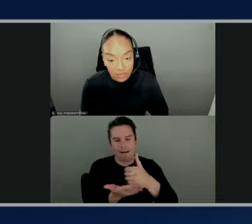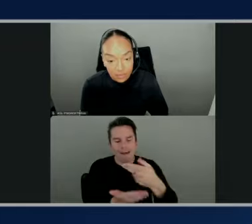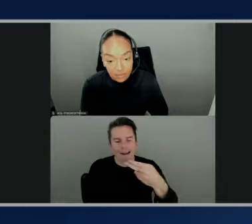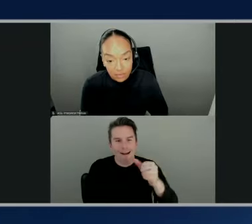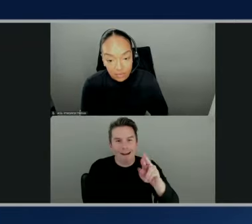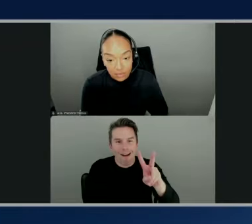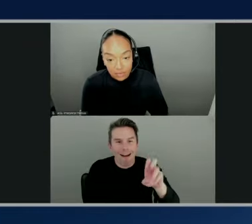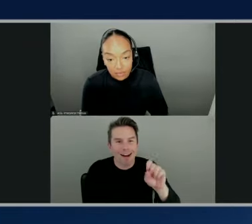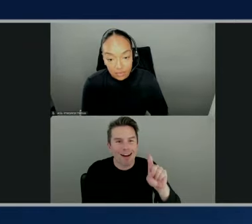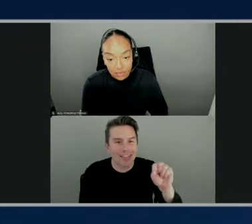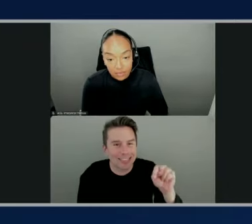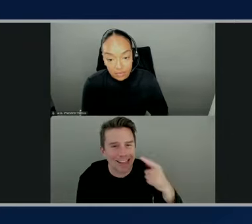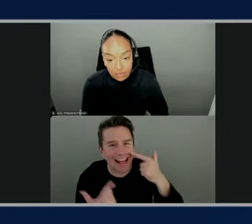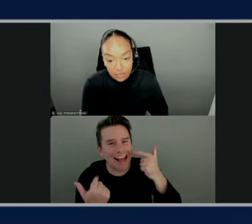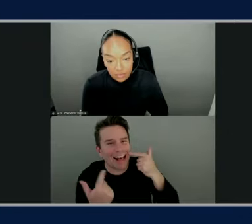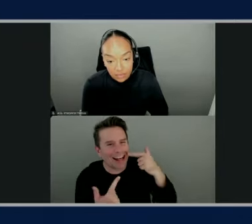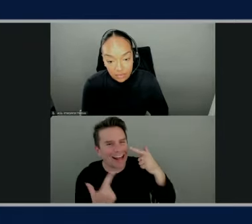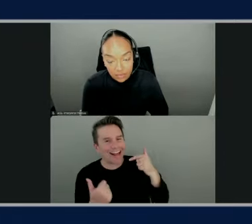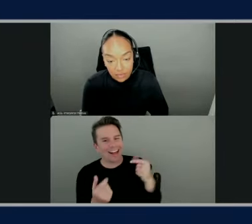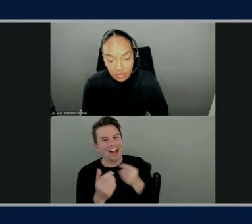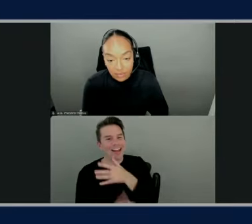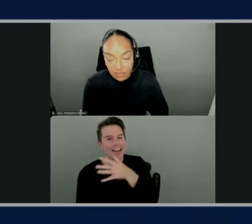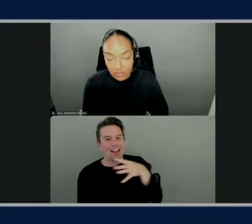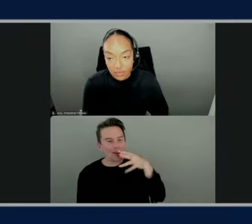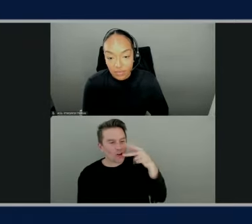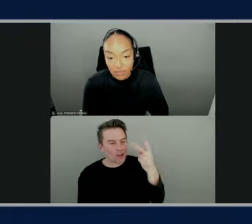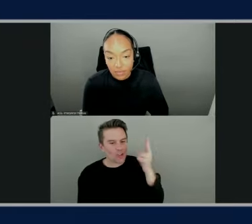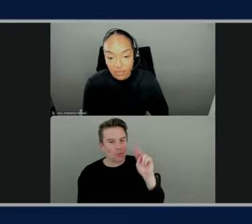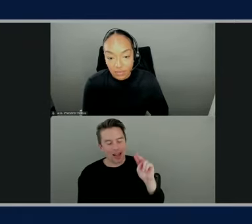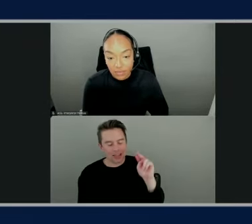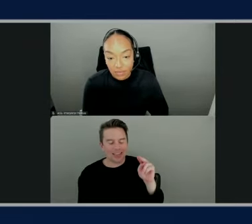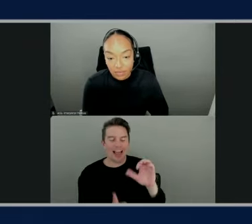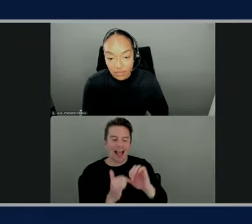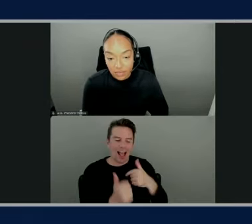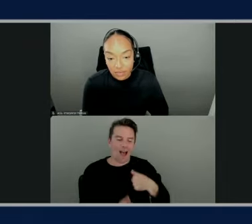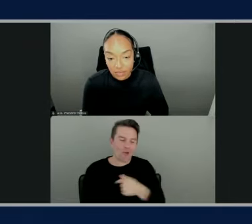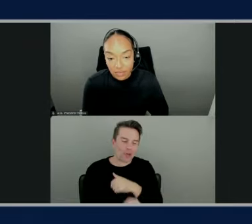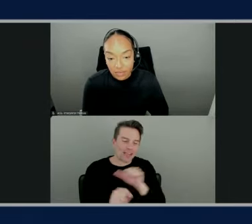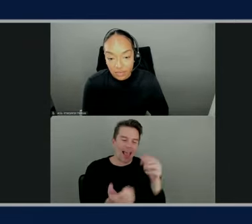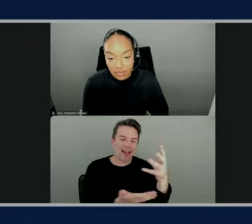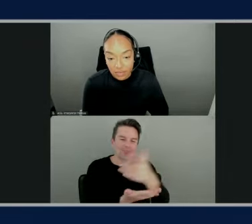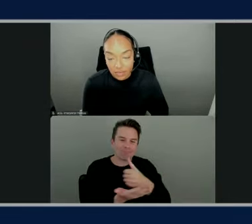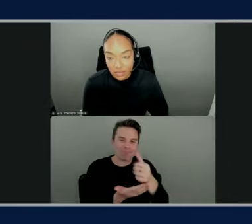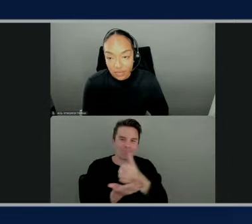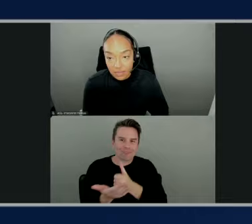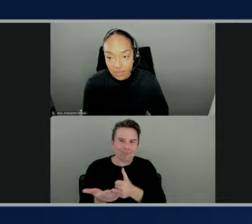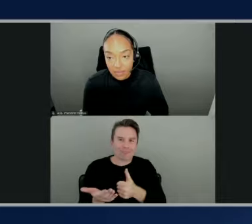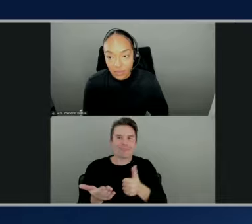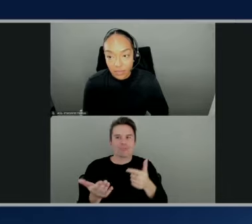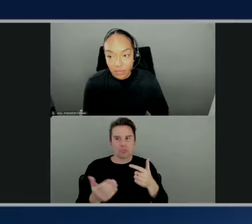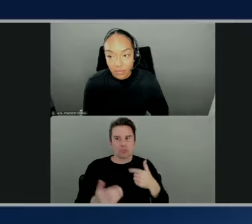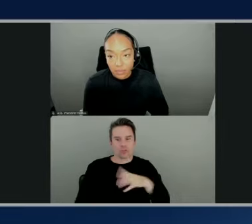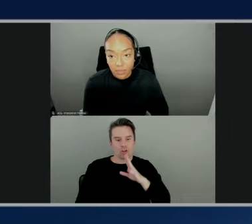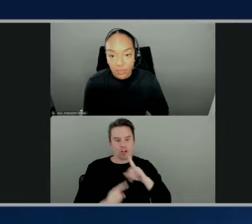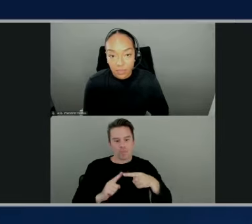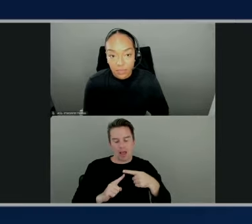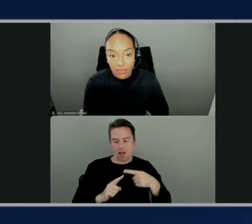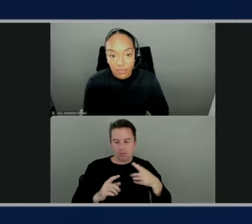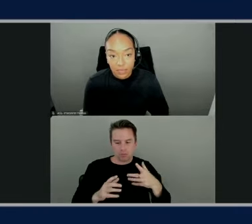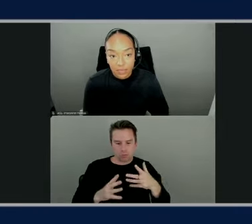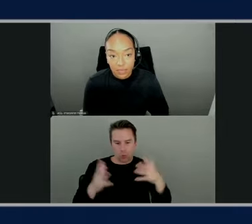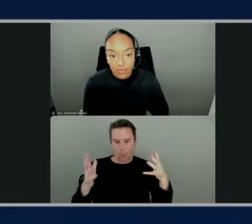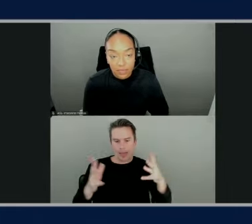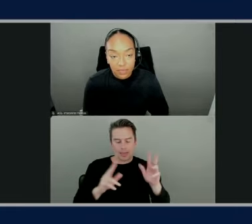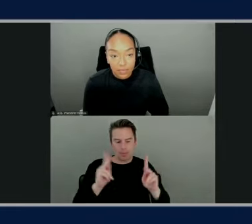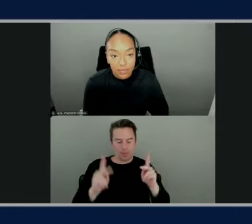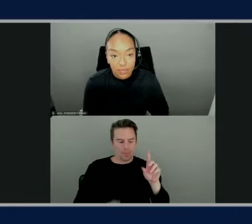How we can harvest the value of that as we scale throughout the organization. We're talking about, you know, hundreds of data scientists, how we